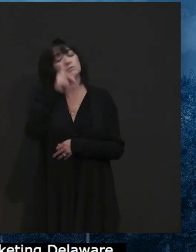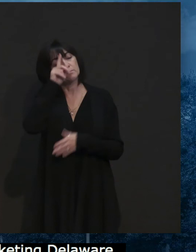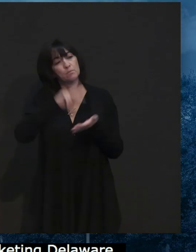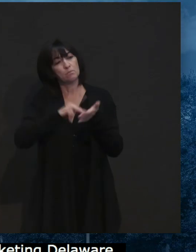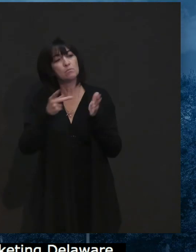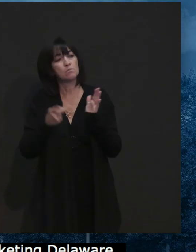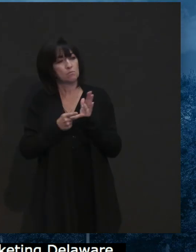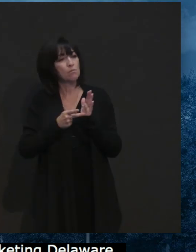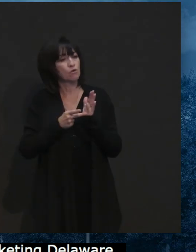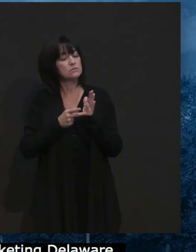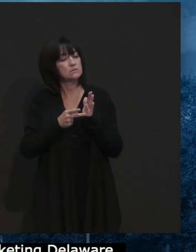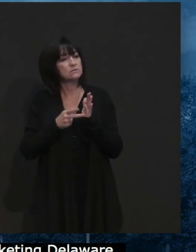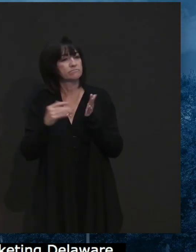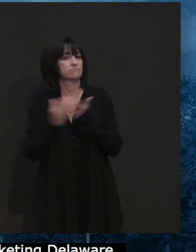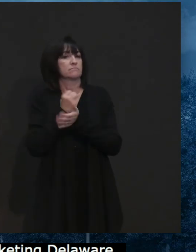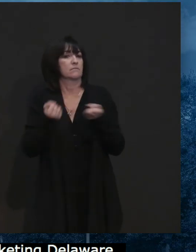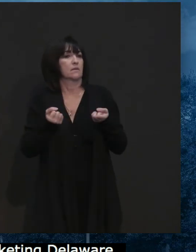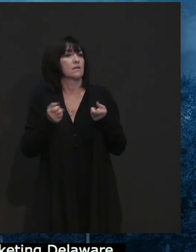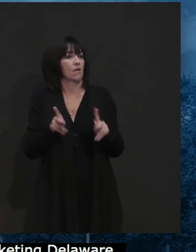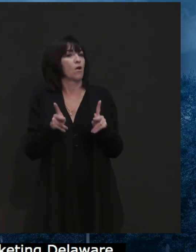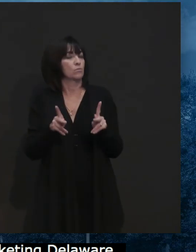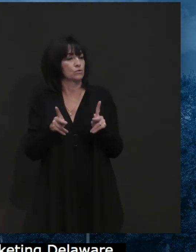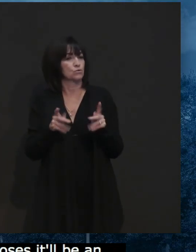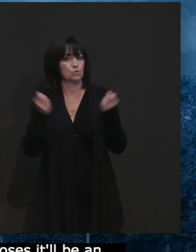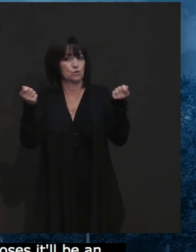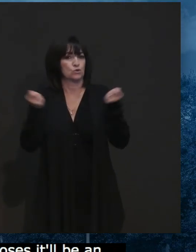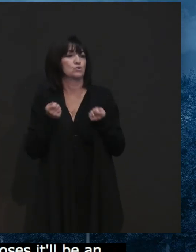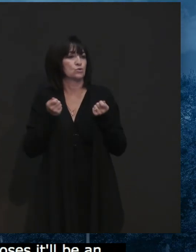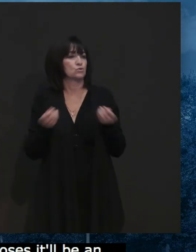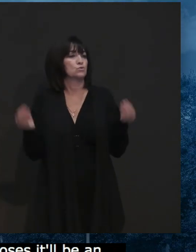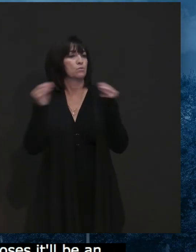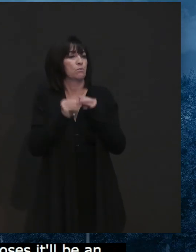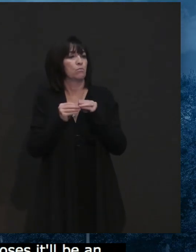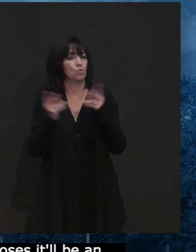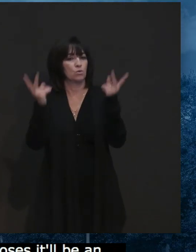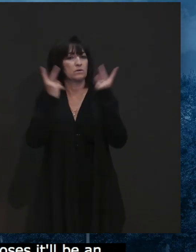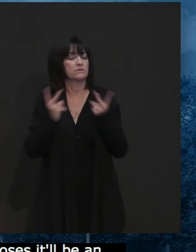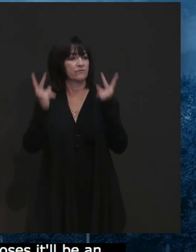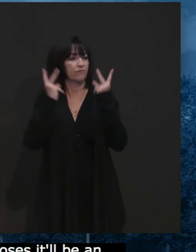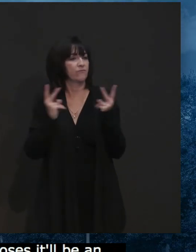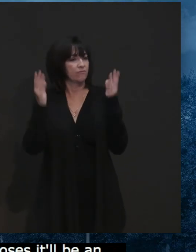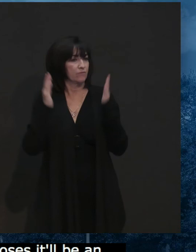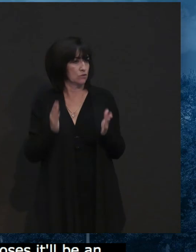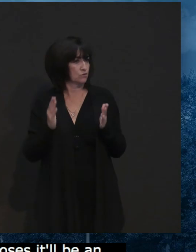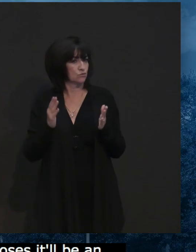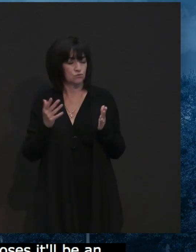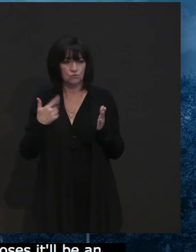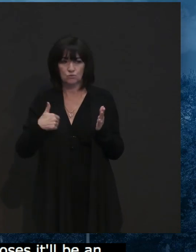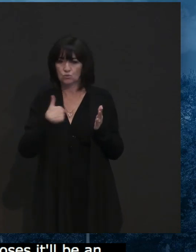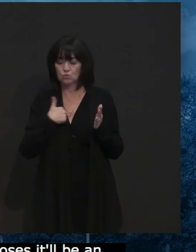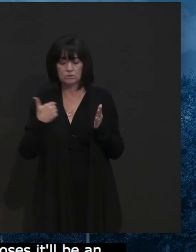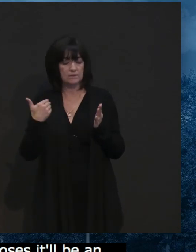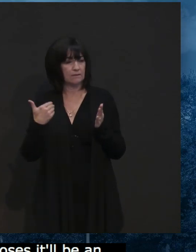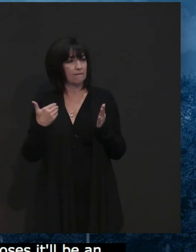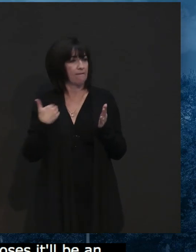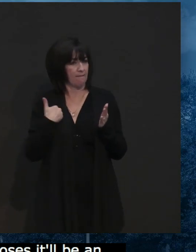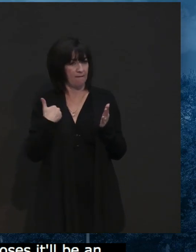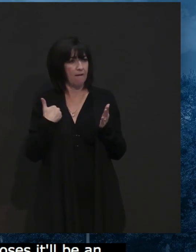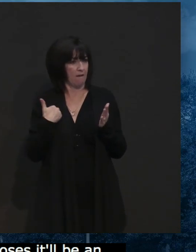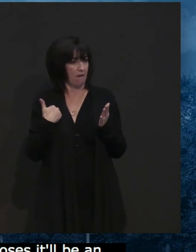be an opportunity for us to attract visitors, more visitors. We have a thriving tourism industry